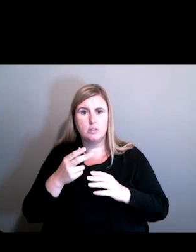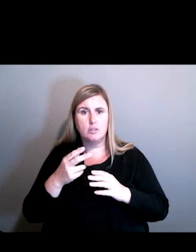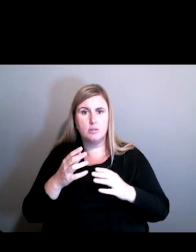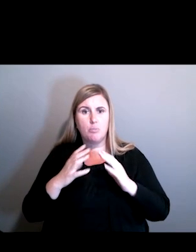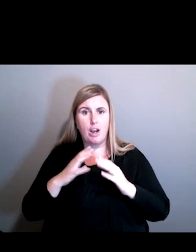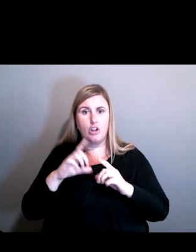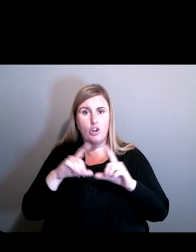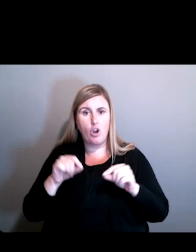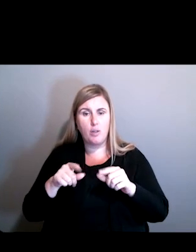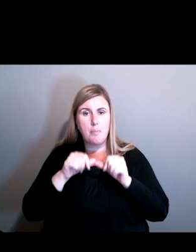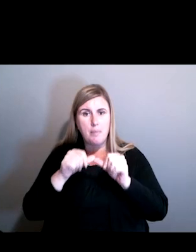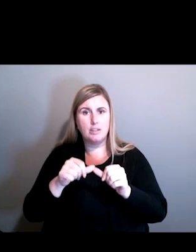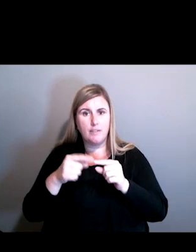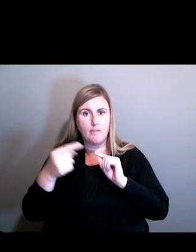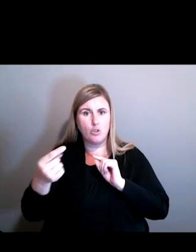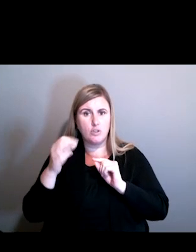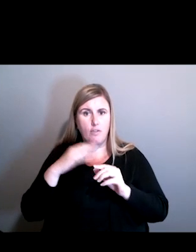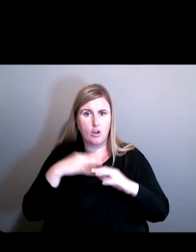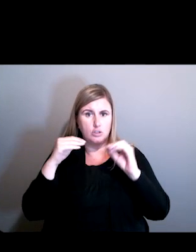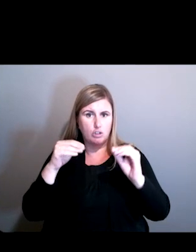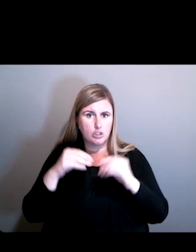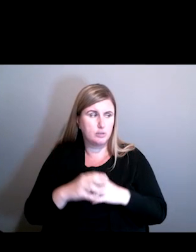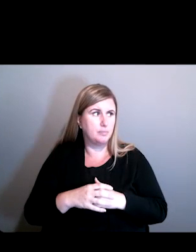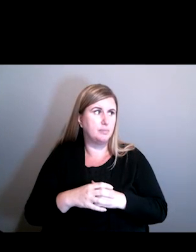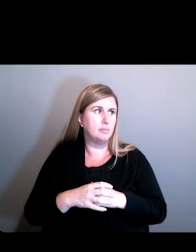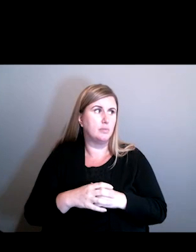break cards maintain the aversiveness of our instruction.